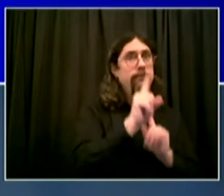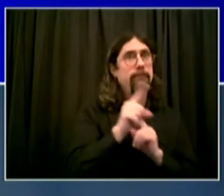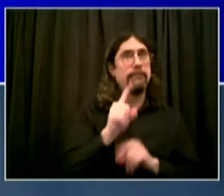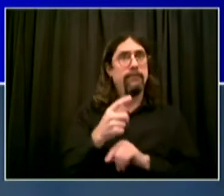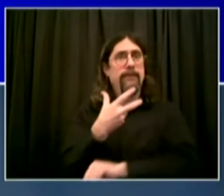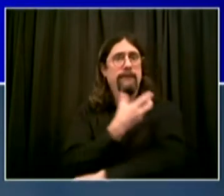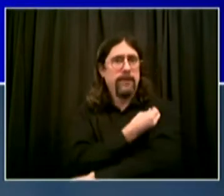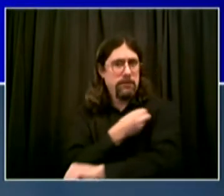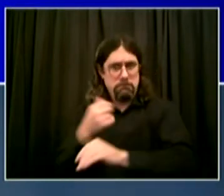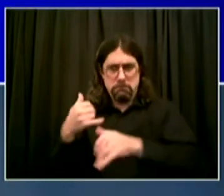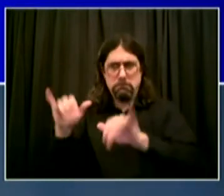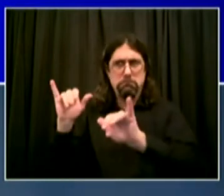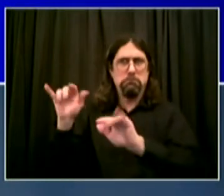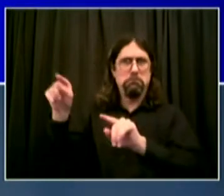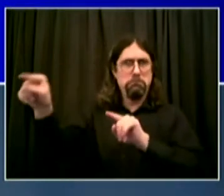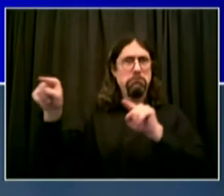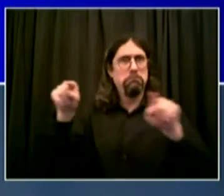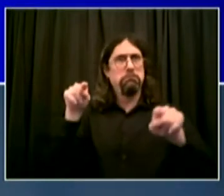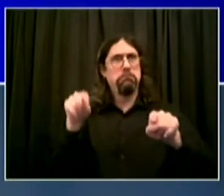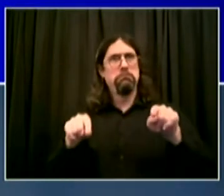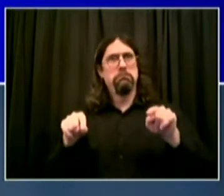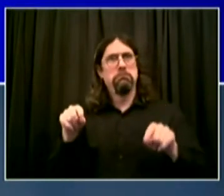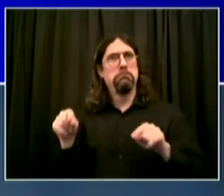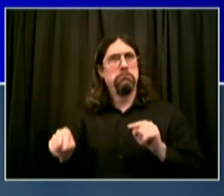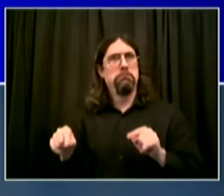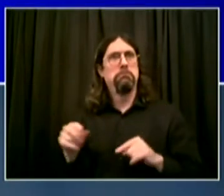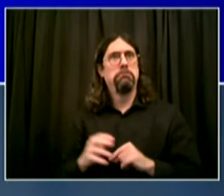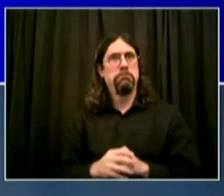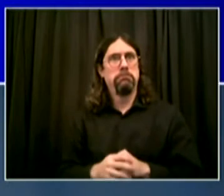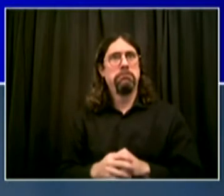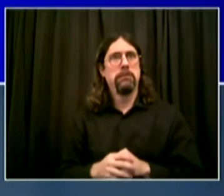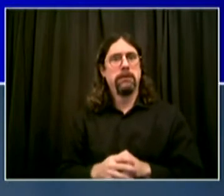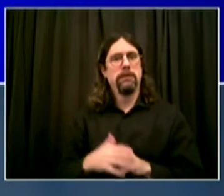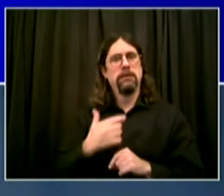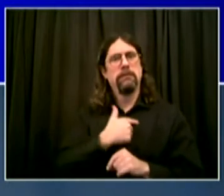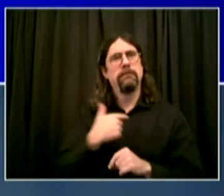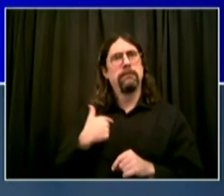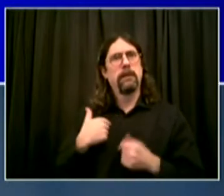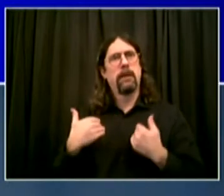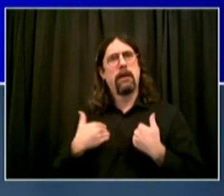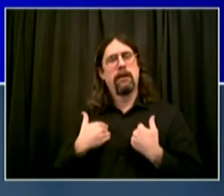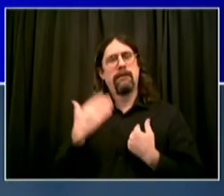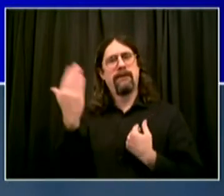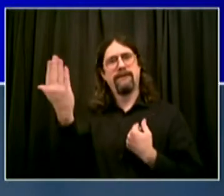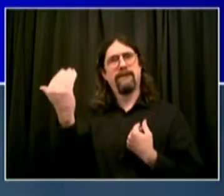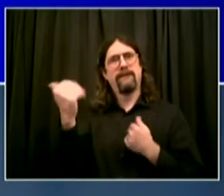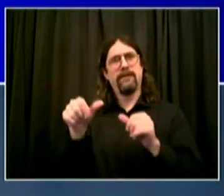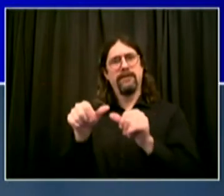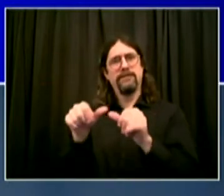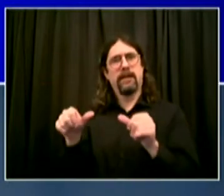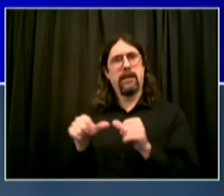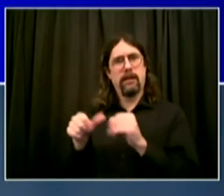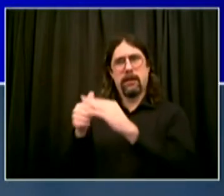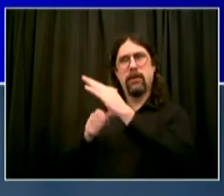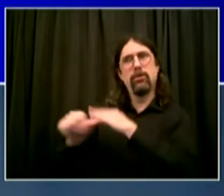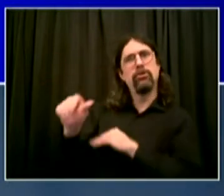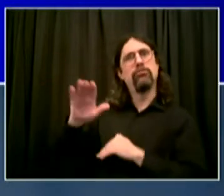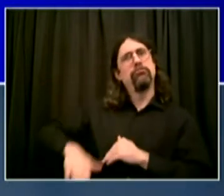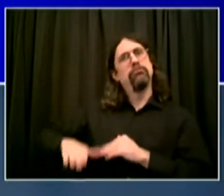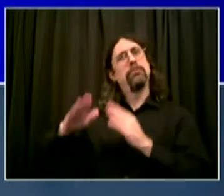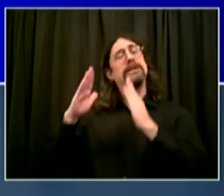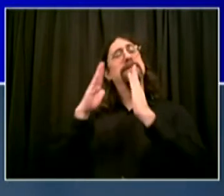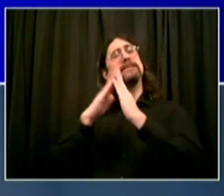feedback from folks who have gone to them. Those are going to come back. There's going to be some additional hours that we can put in play as